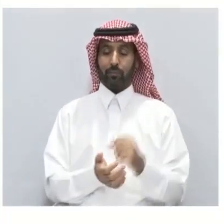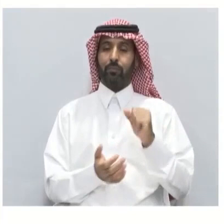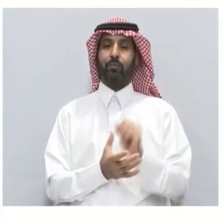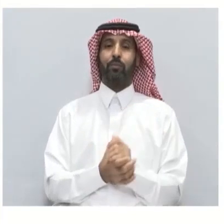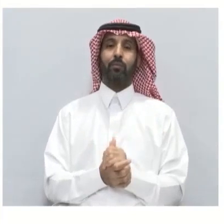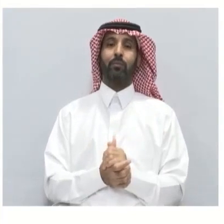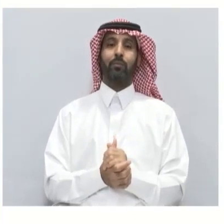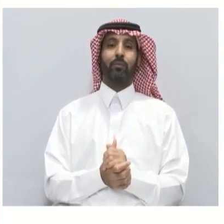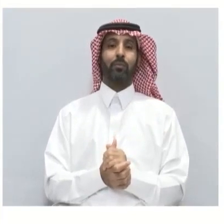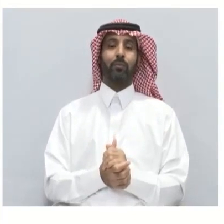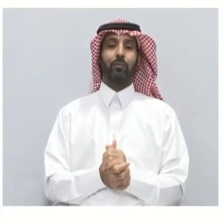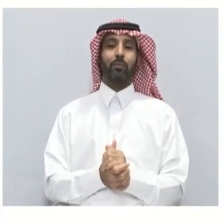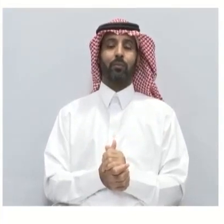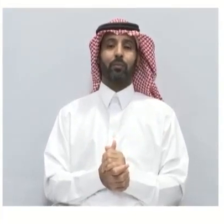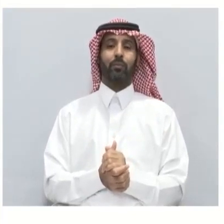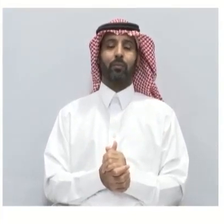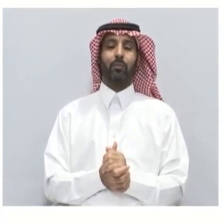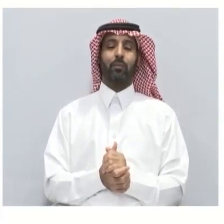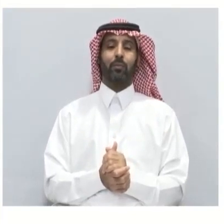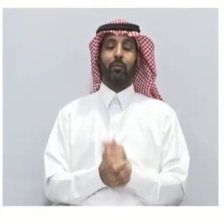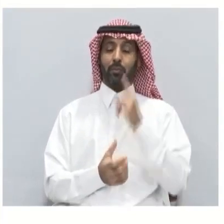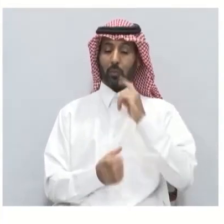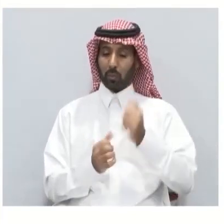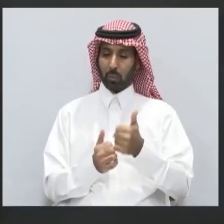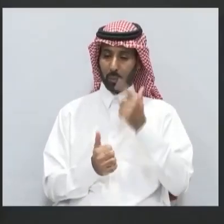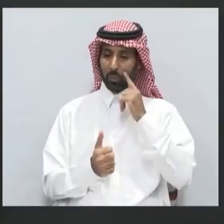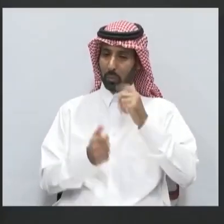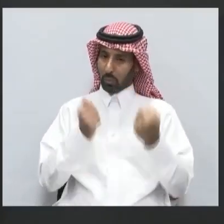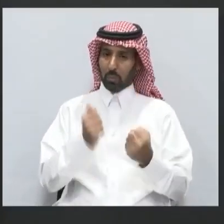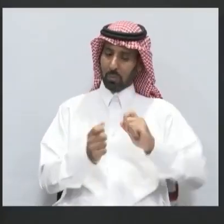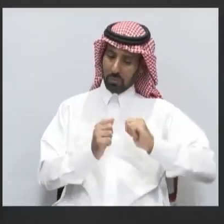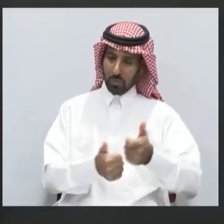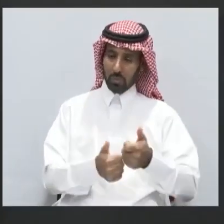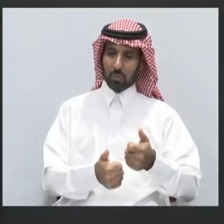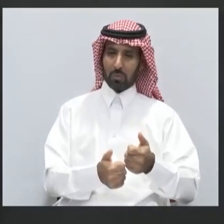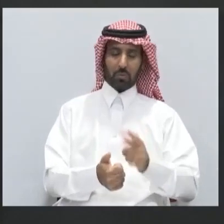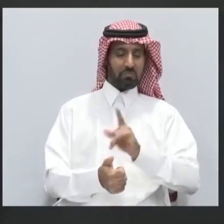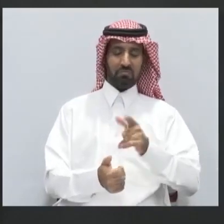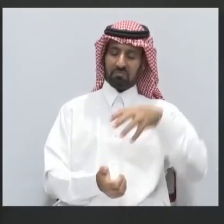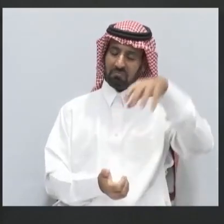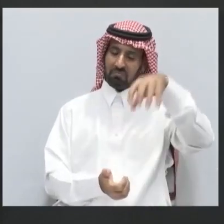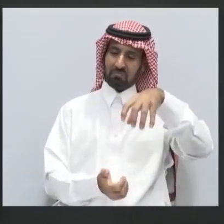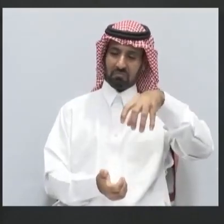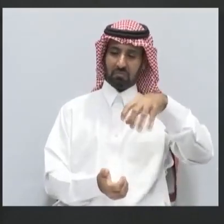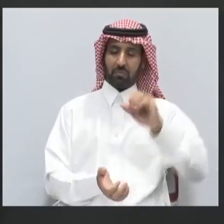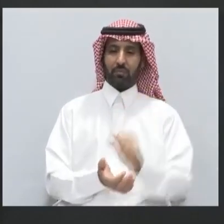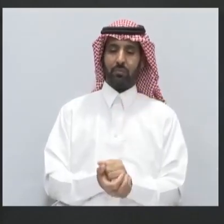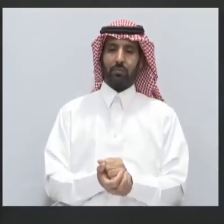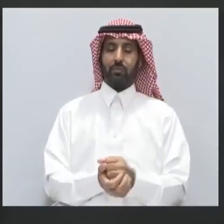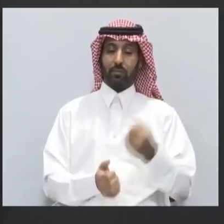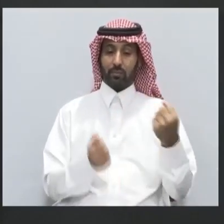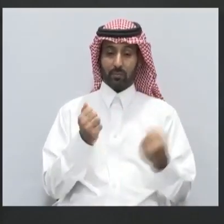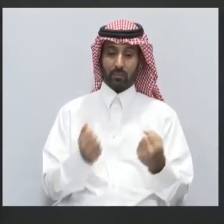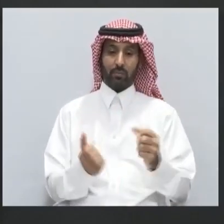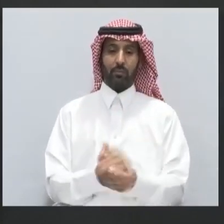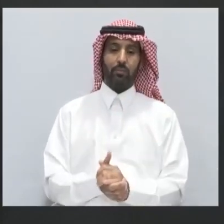car. Maybe if they stole a sports car, so can they move quickly? No, they stole a small